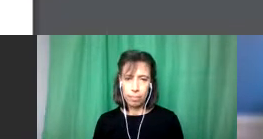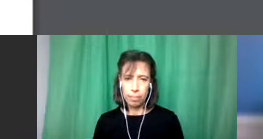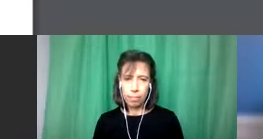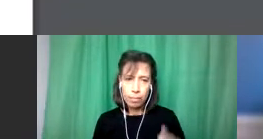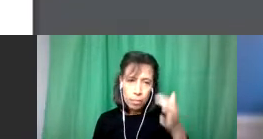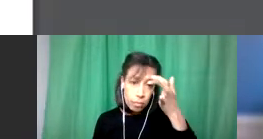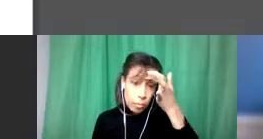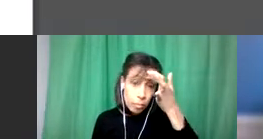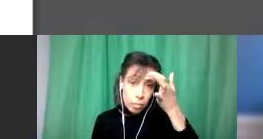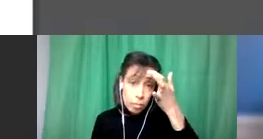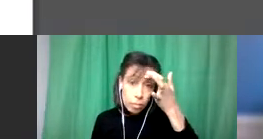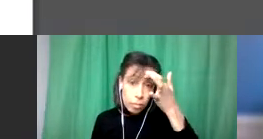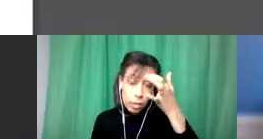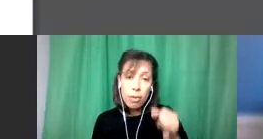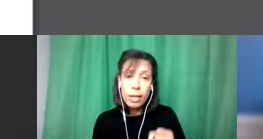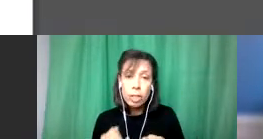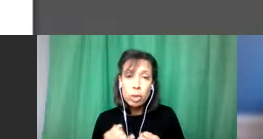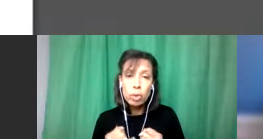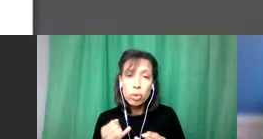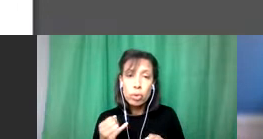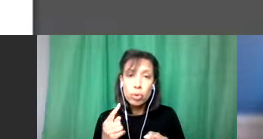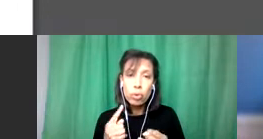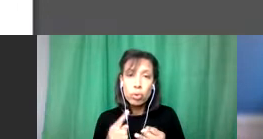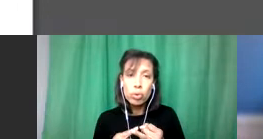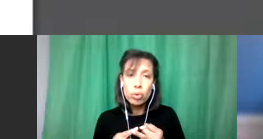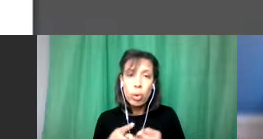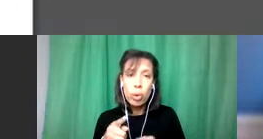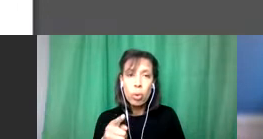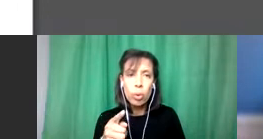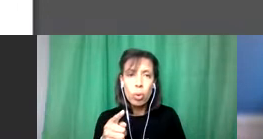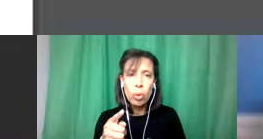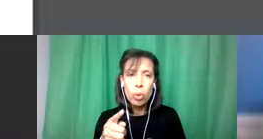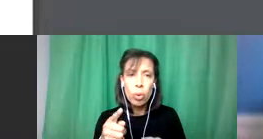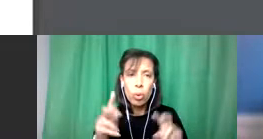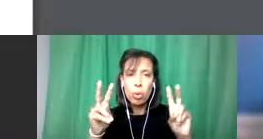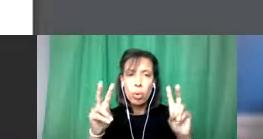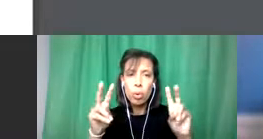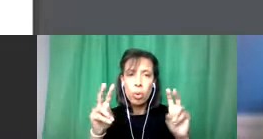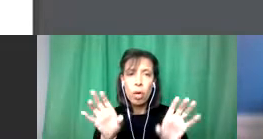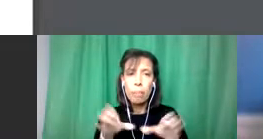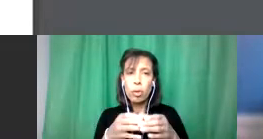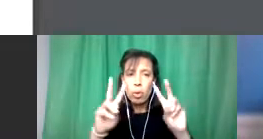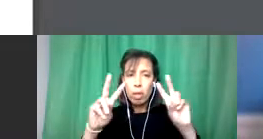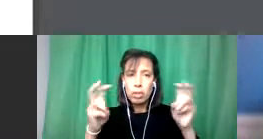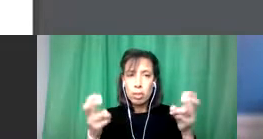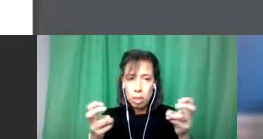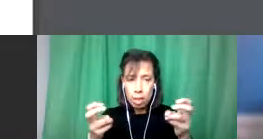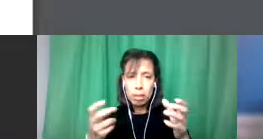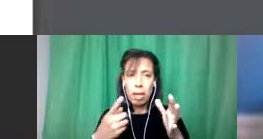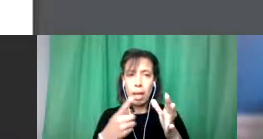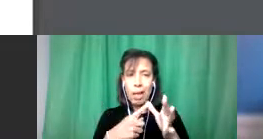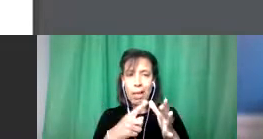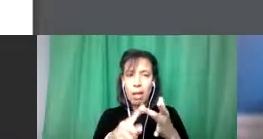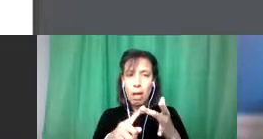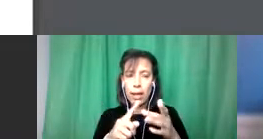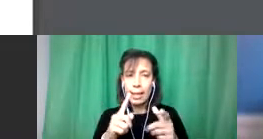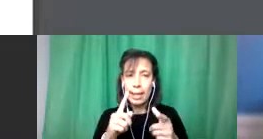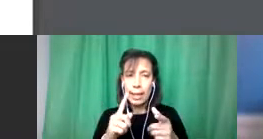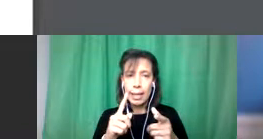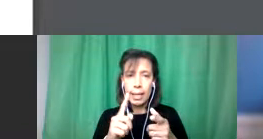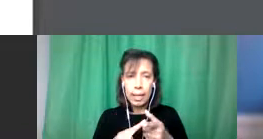So we're talking about, this is the module title, Assessment in Education. It's level 6, as you know. There's the